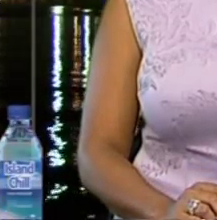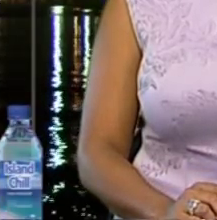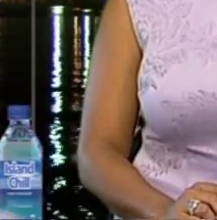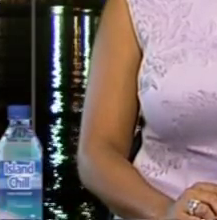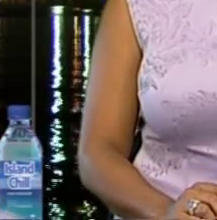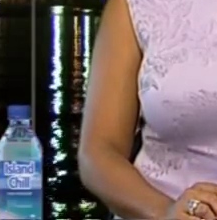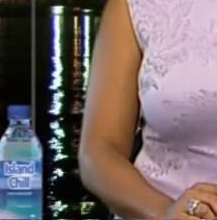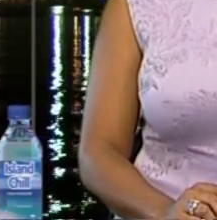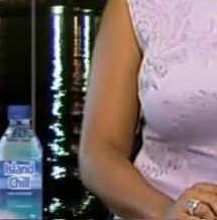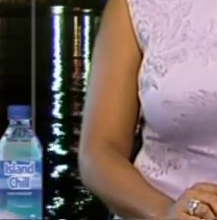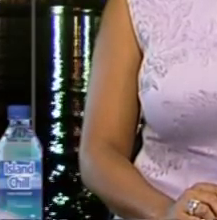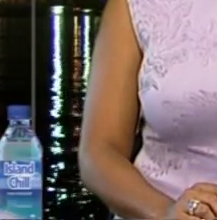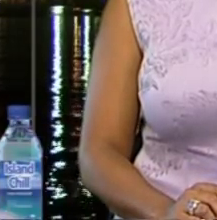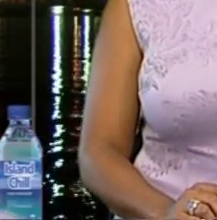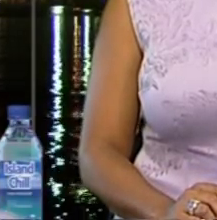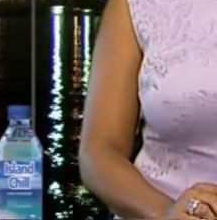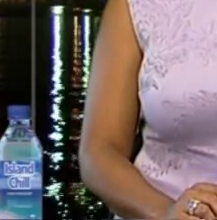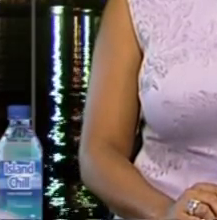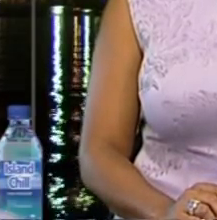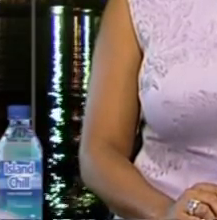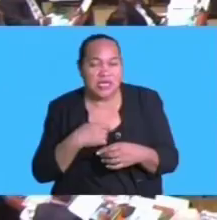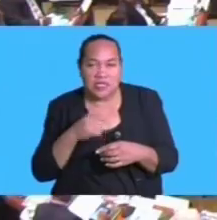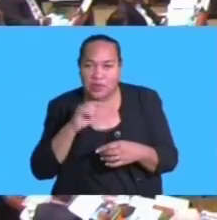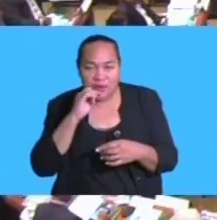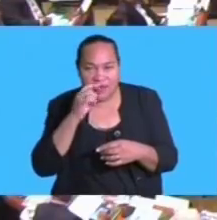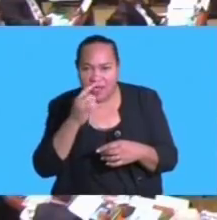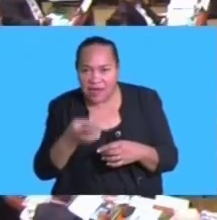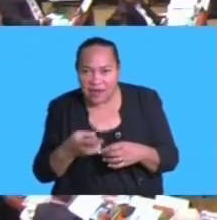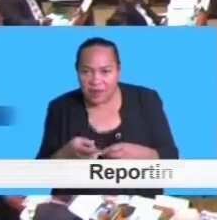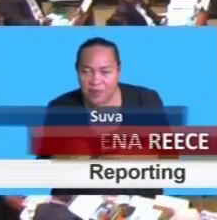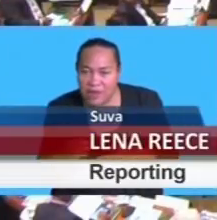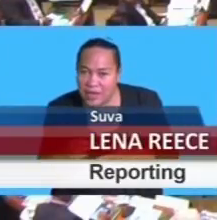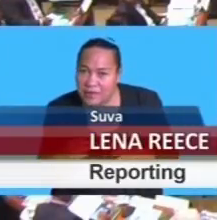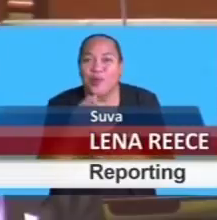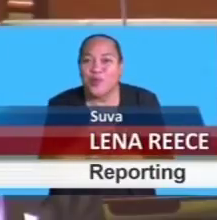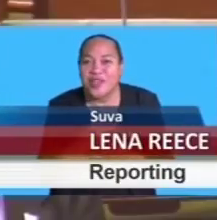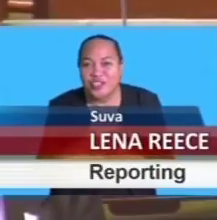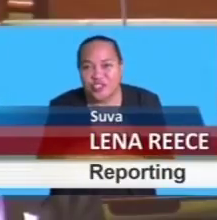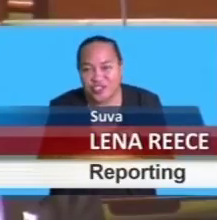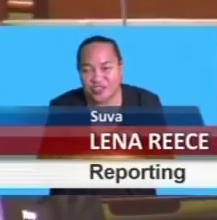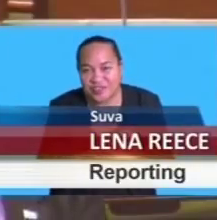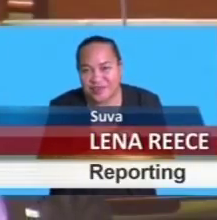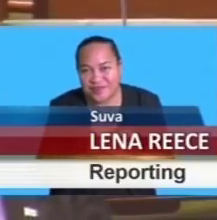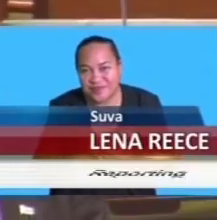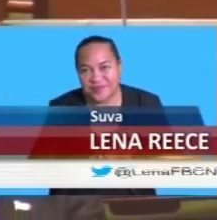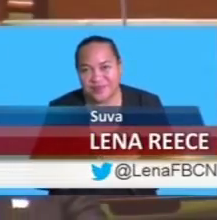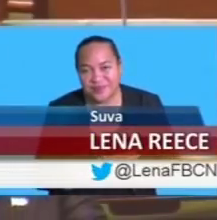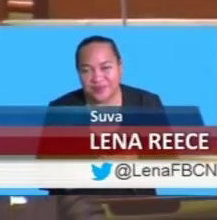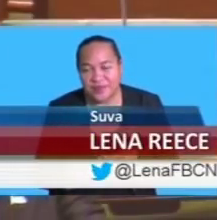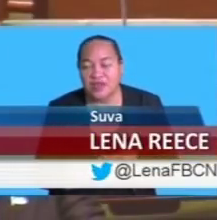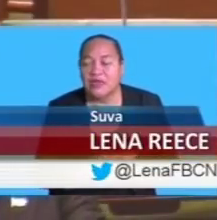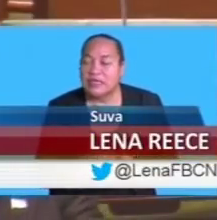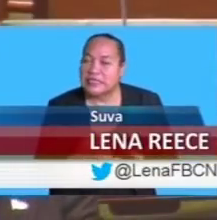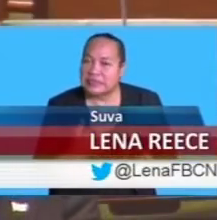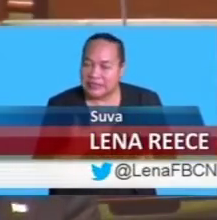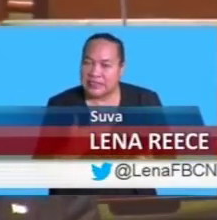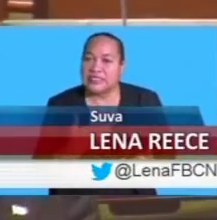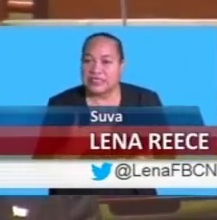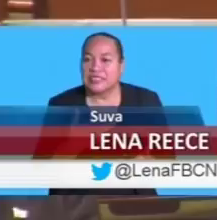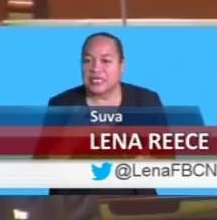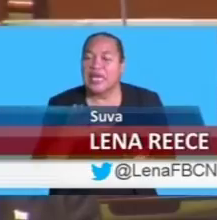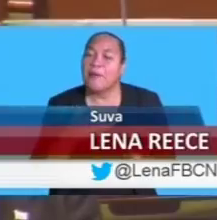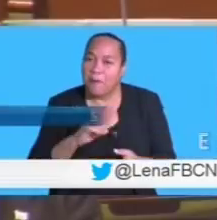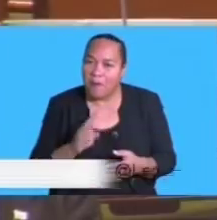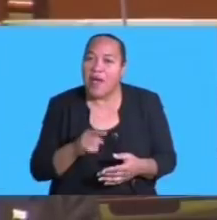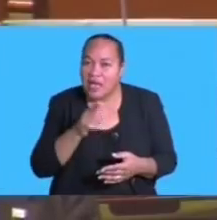national budget. Lena Rees reports. While contributing to the budget debate, Professor Prasad highlighted that while he listened to the